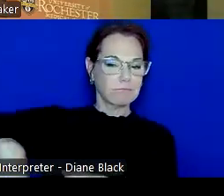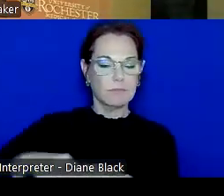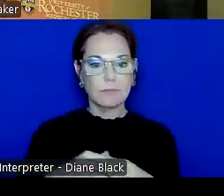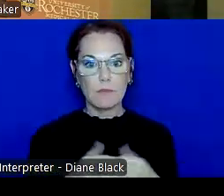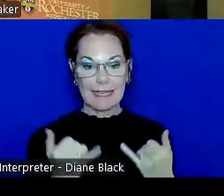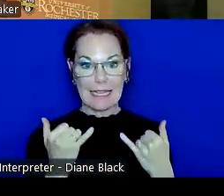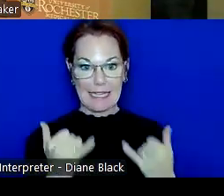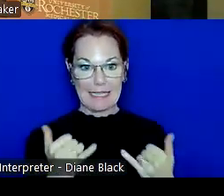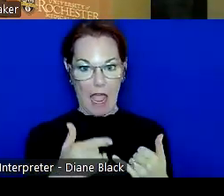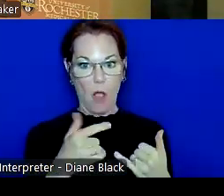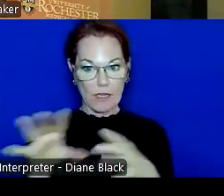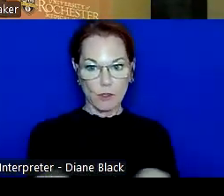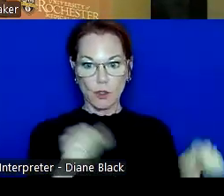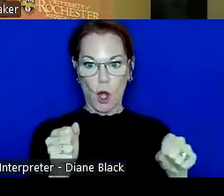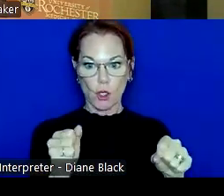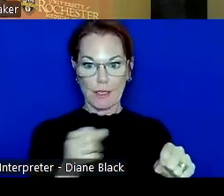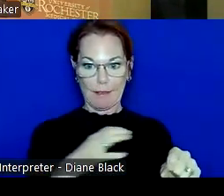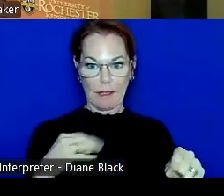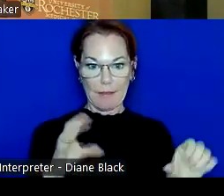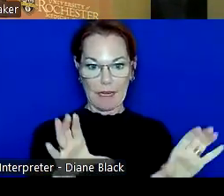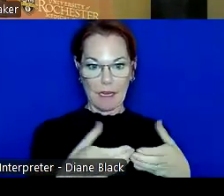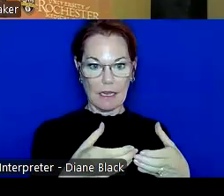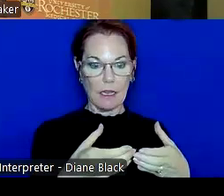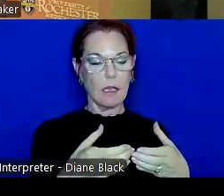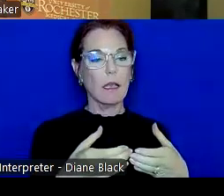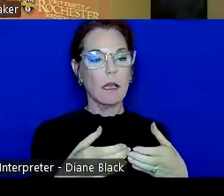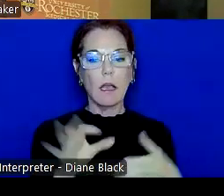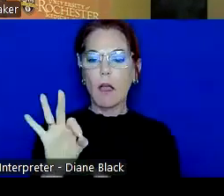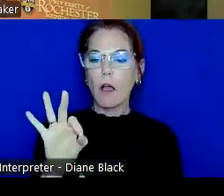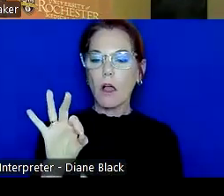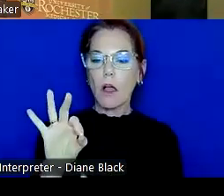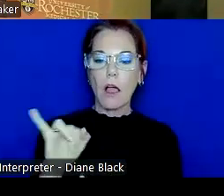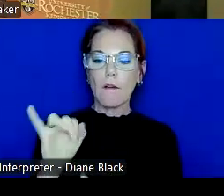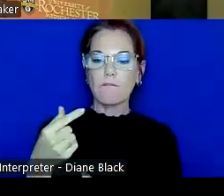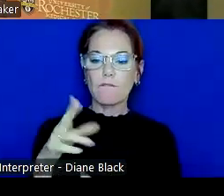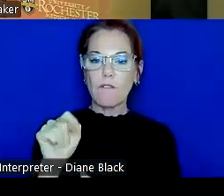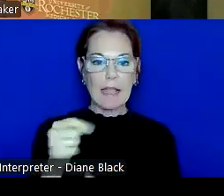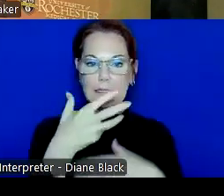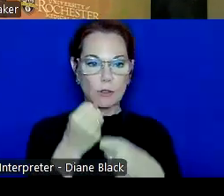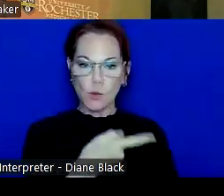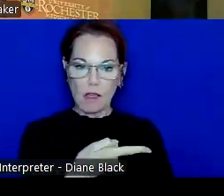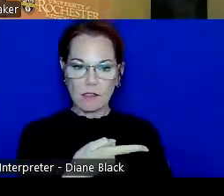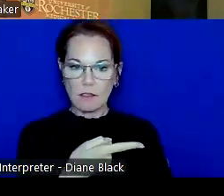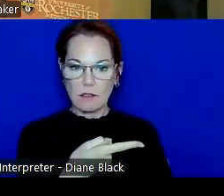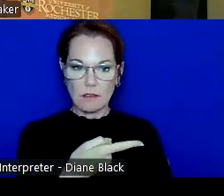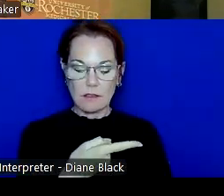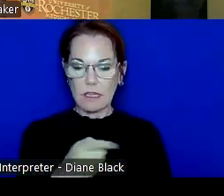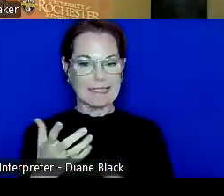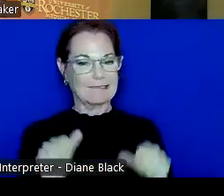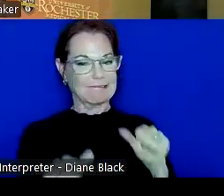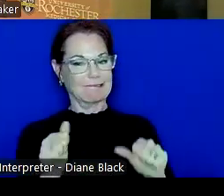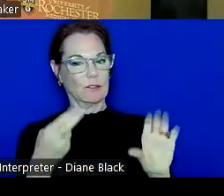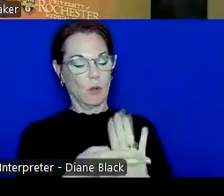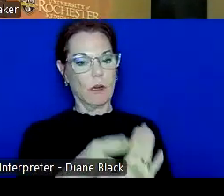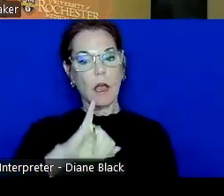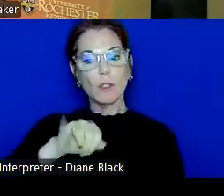in charge of this committee. There's a reason groups like FIGHT didn't trust this being something that they should be a part of. Or Joe